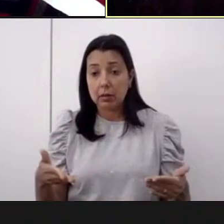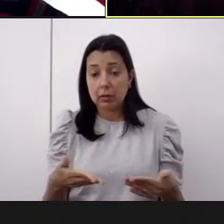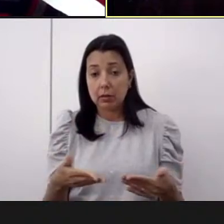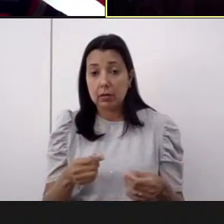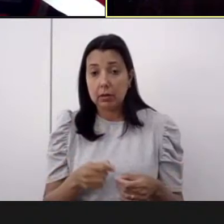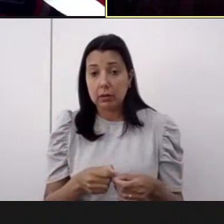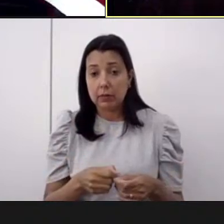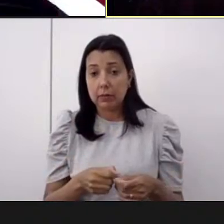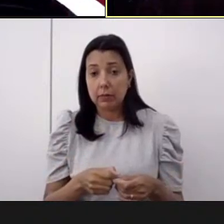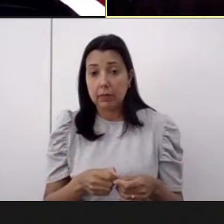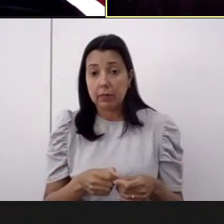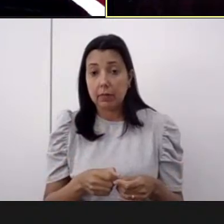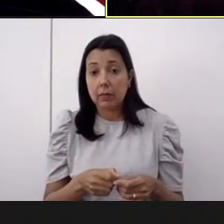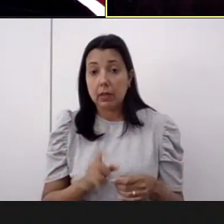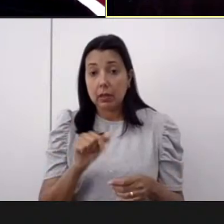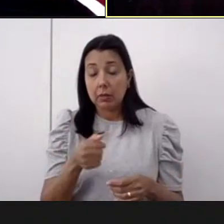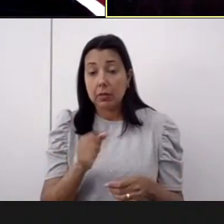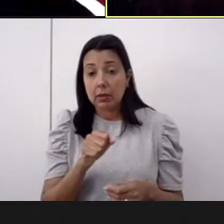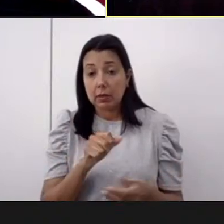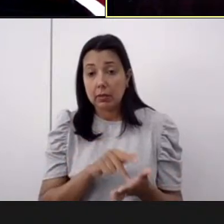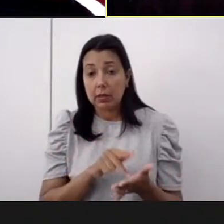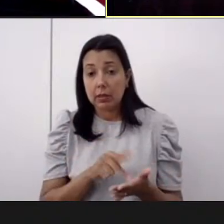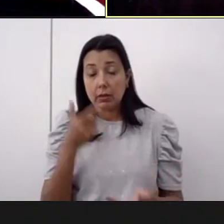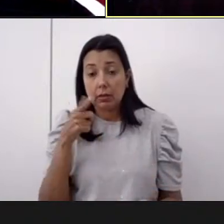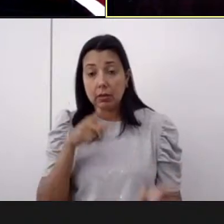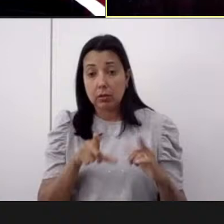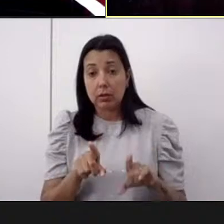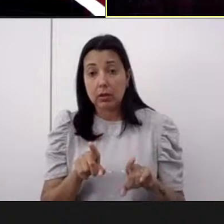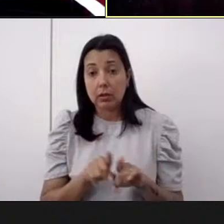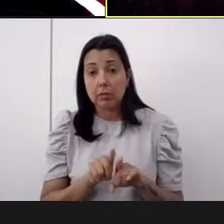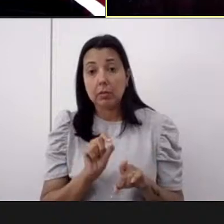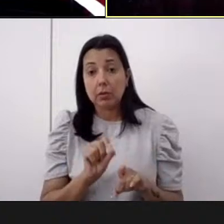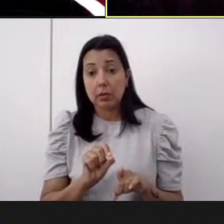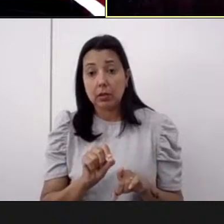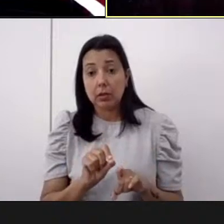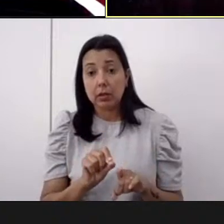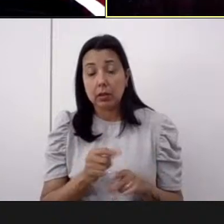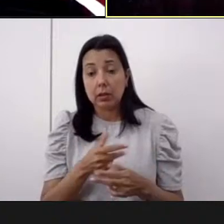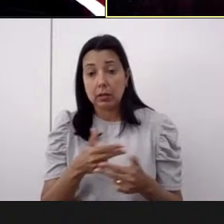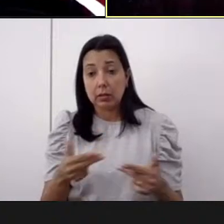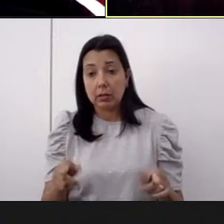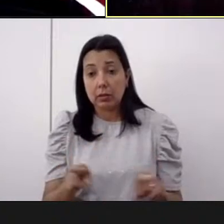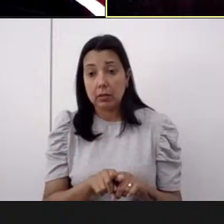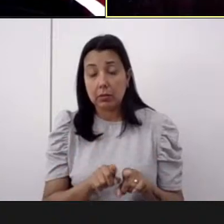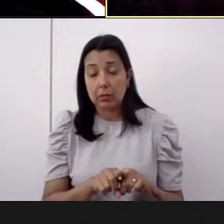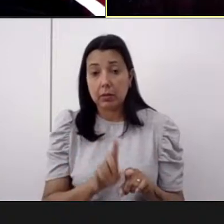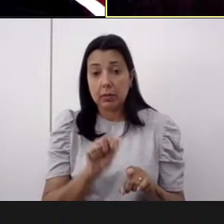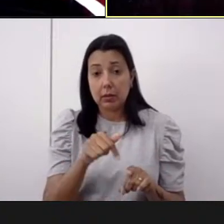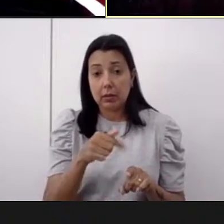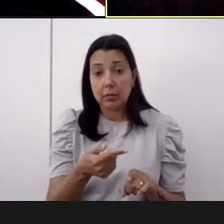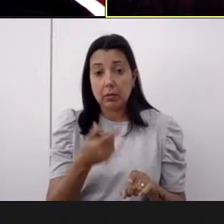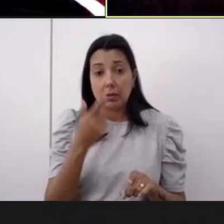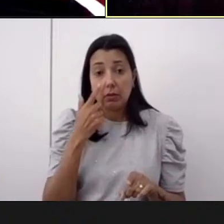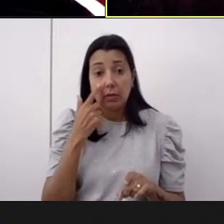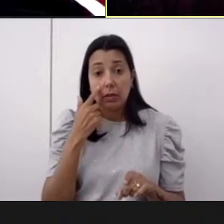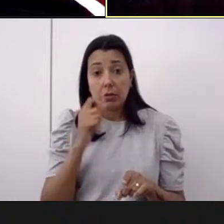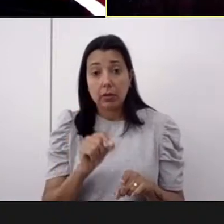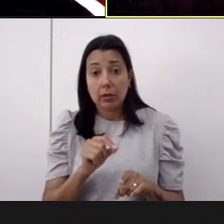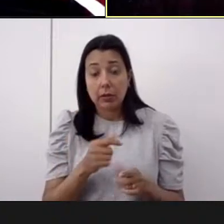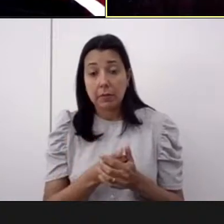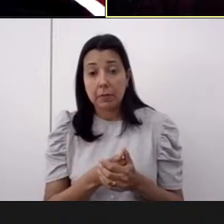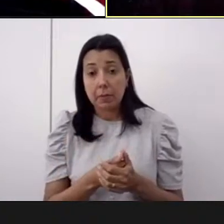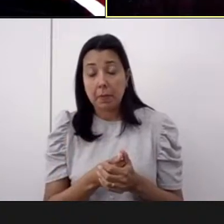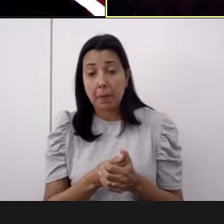ensure their rights. However, there are cases of those who try